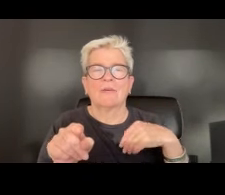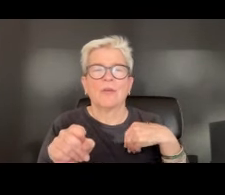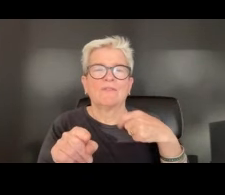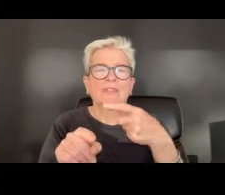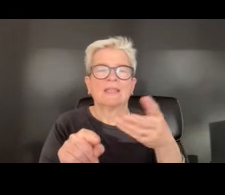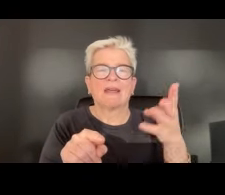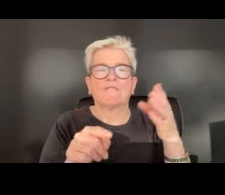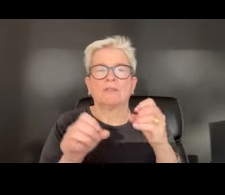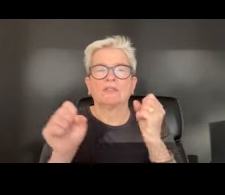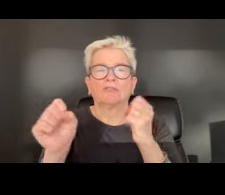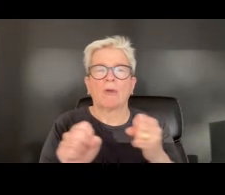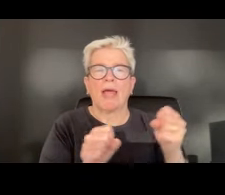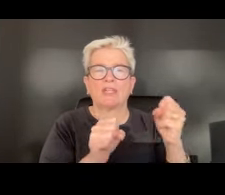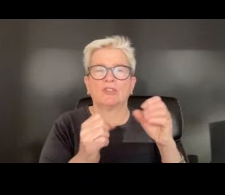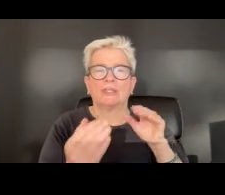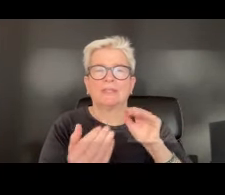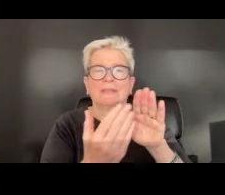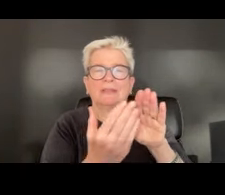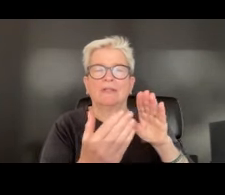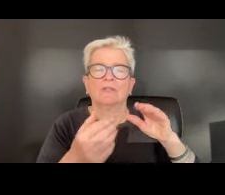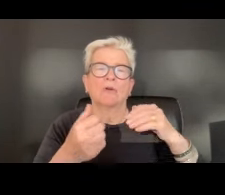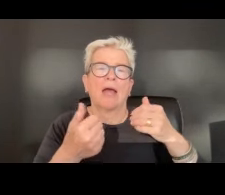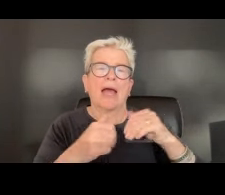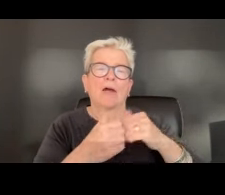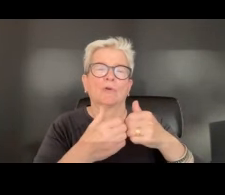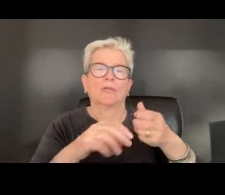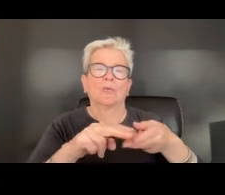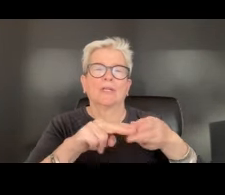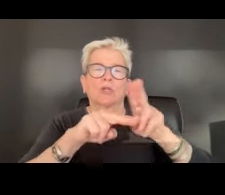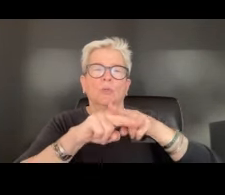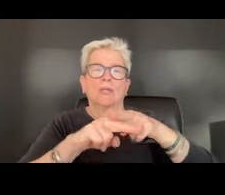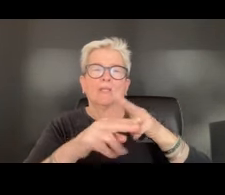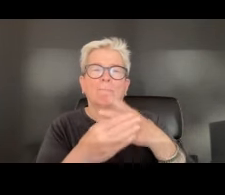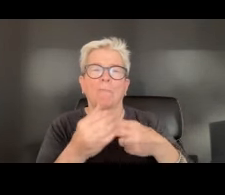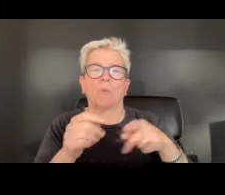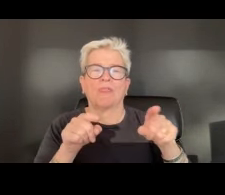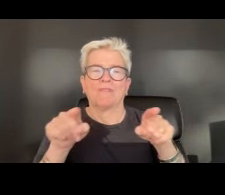of them. Yeah, the only thing I'd add to that is,